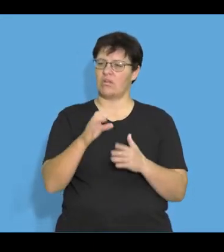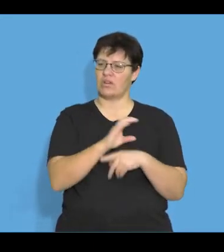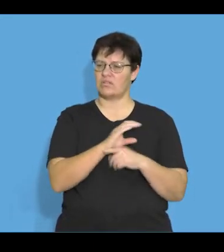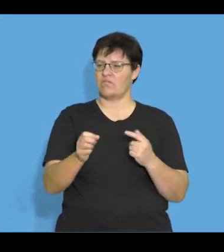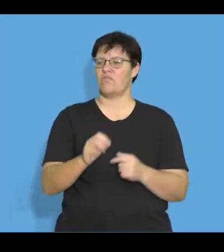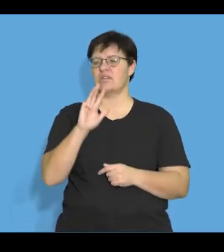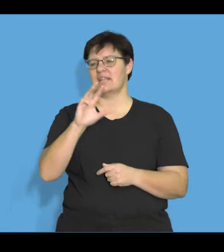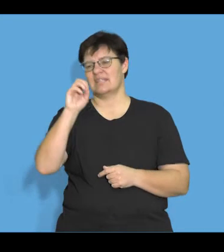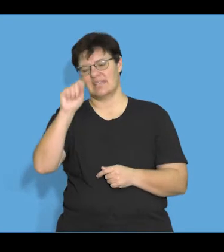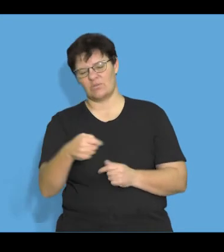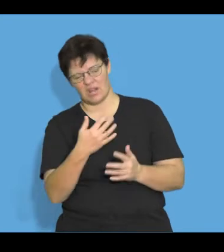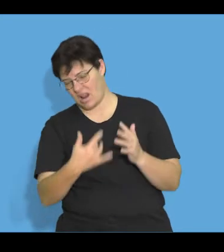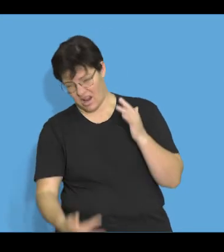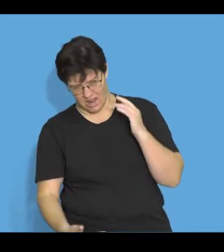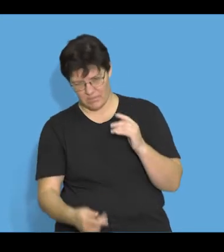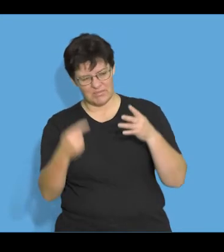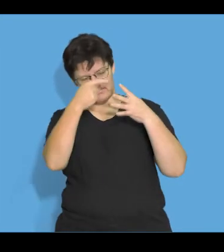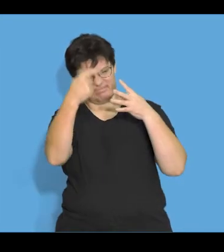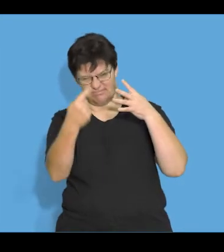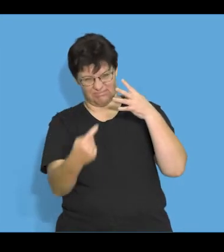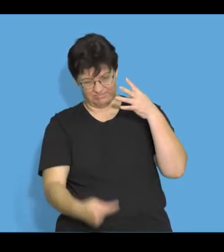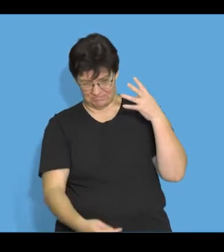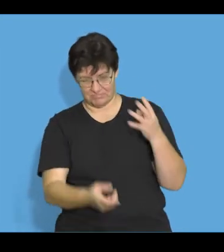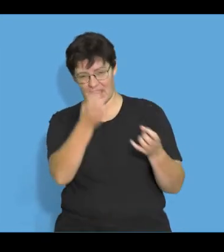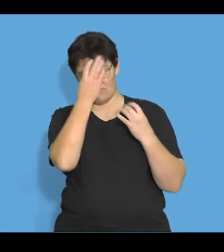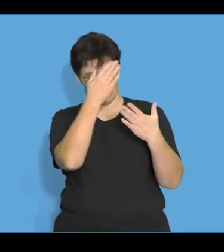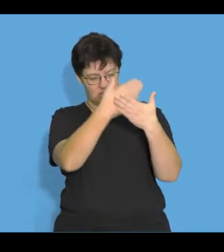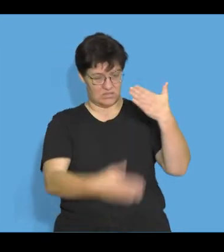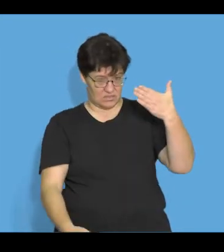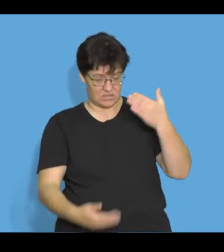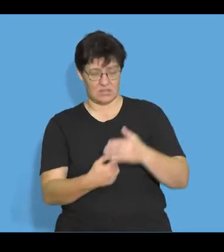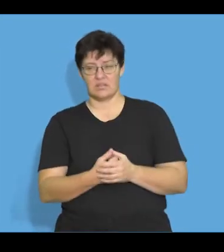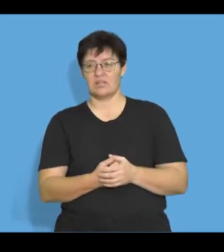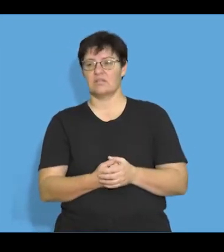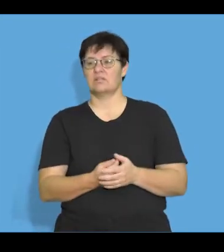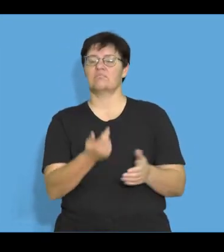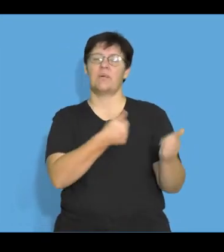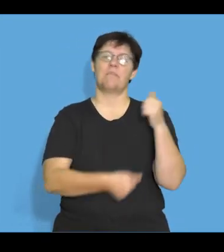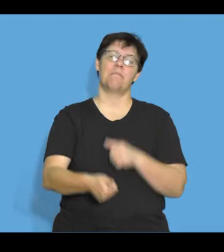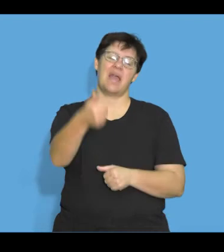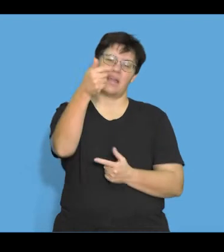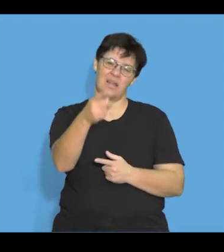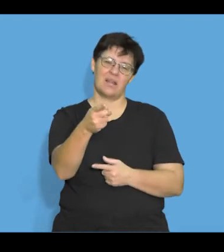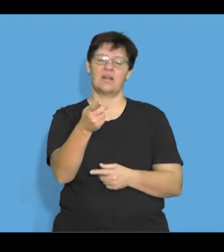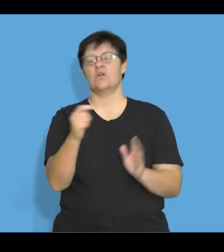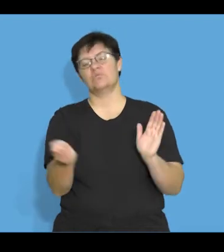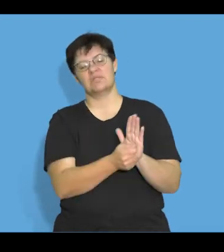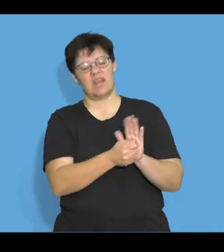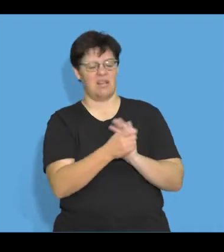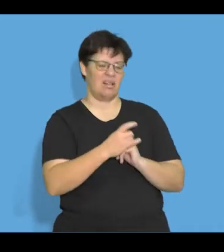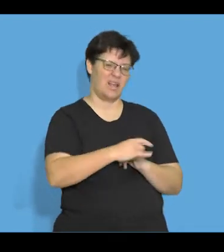for 90,000. Those are just your transactions and your informations. You return merchandise, you sold goods for